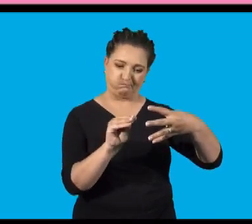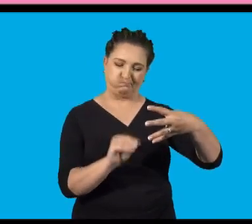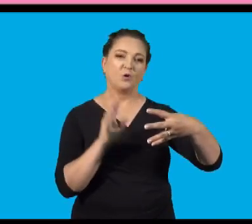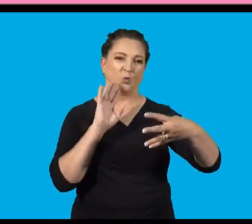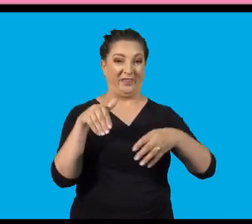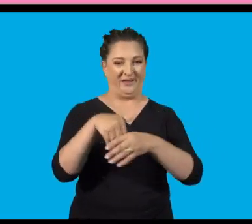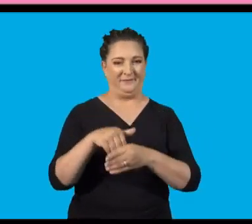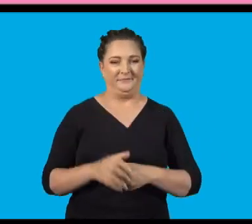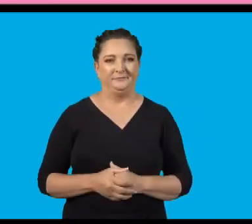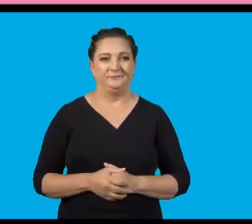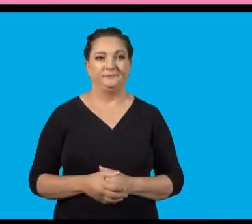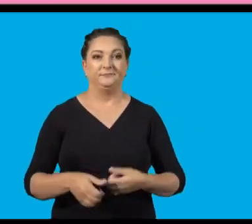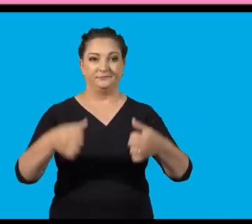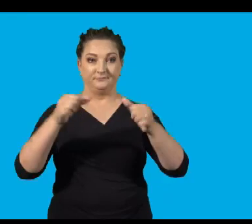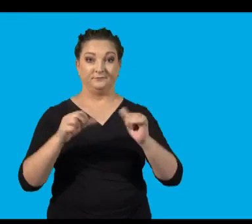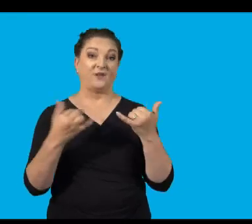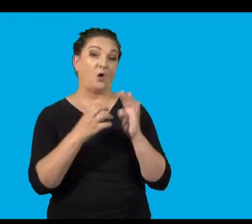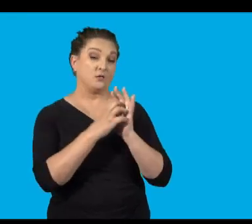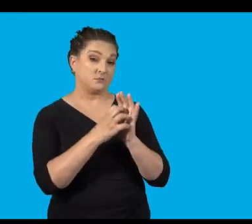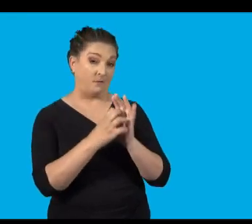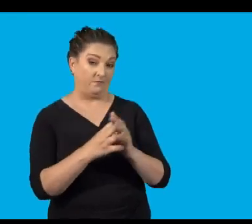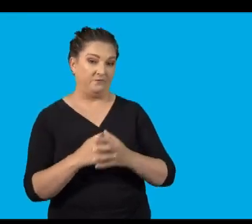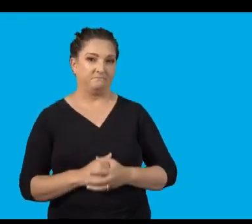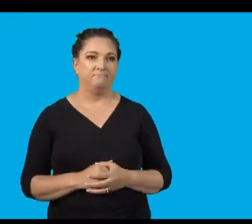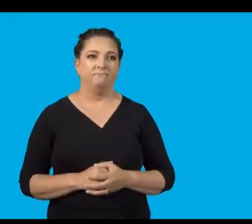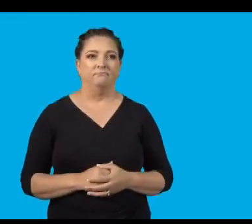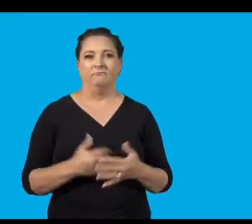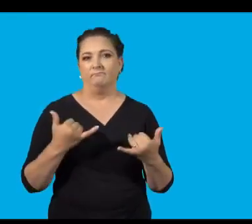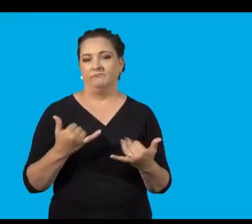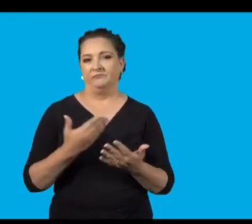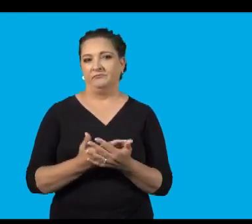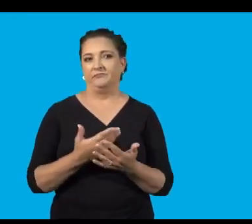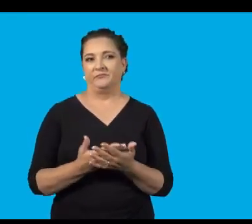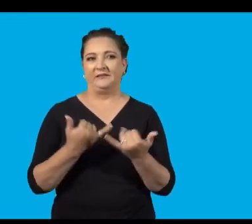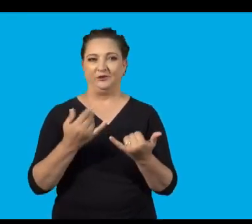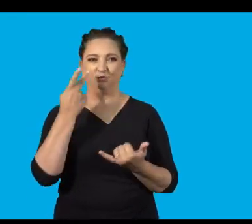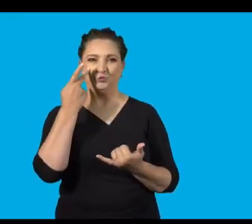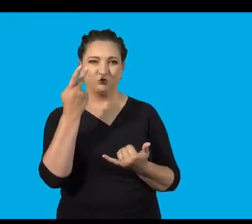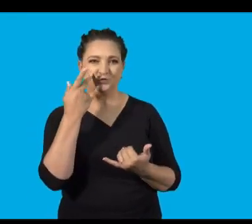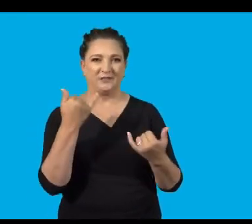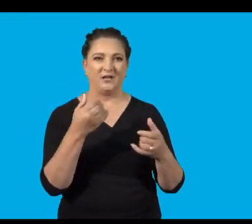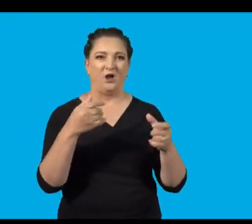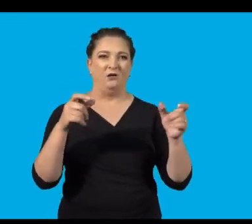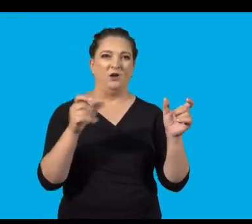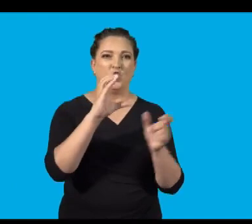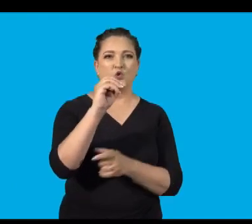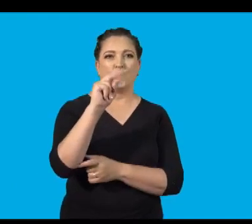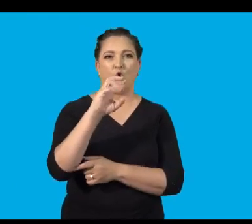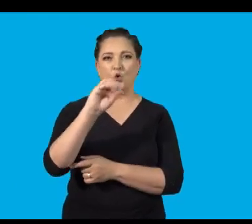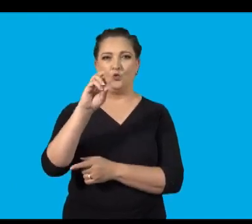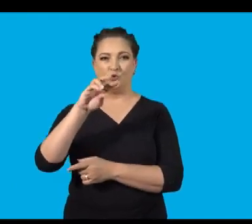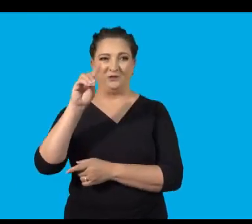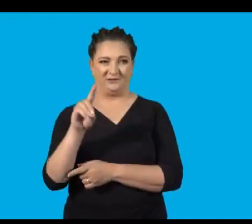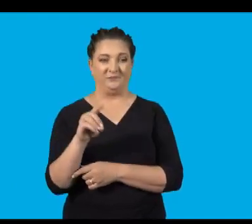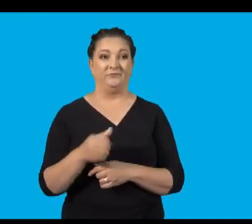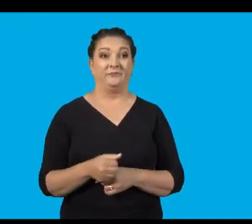those identifiables, all right? When we're moving on to our examples, because we're going to amend the concord in these